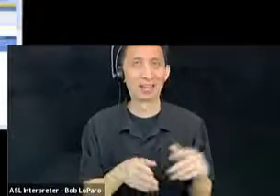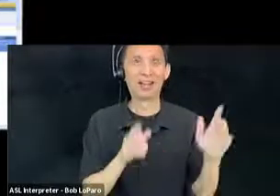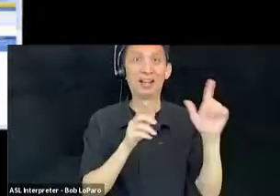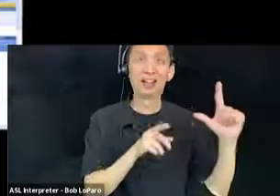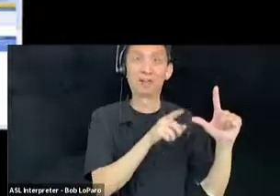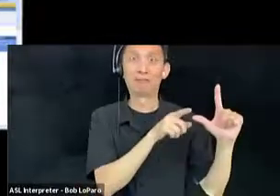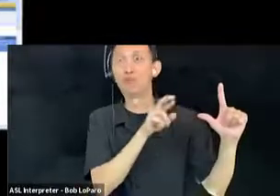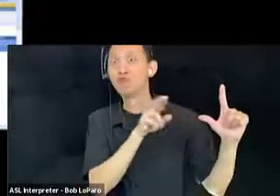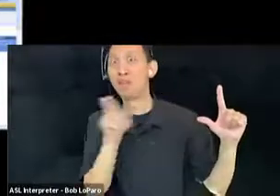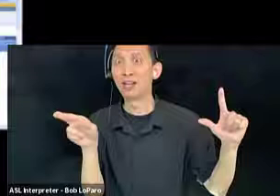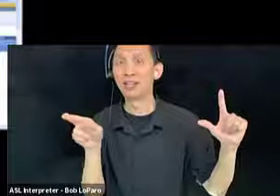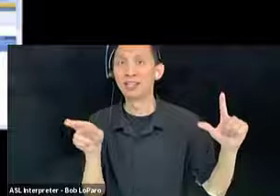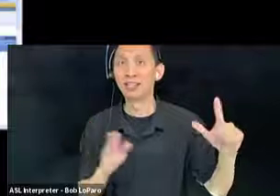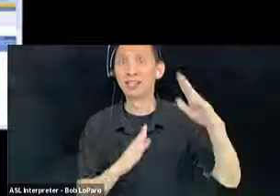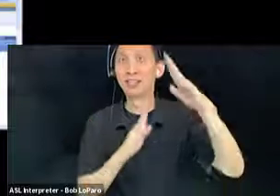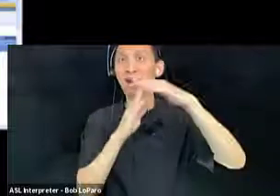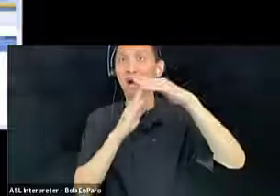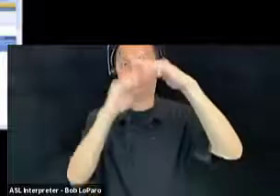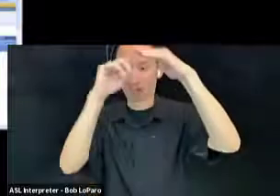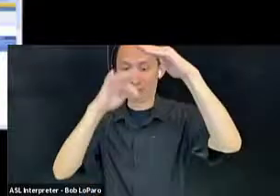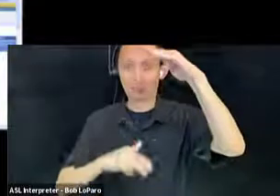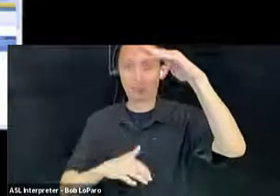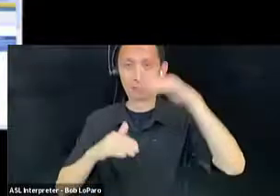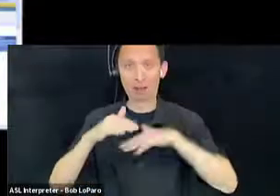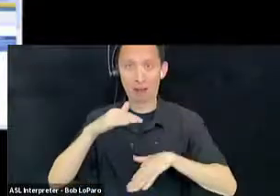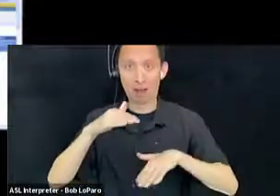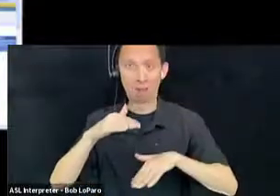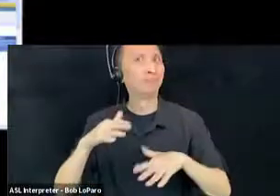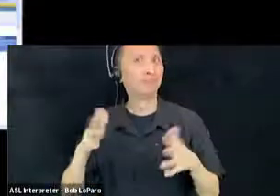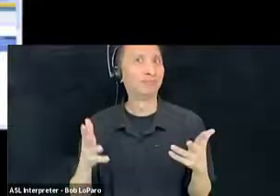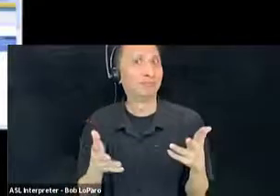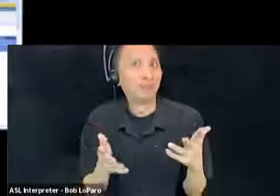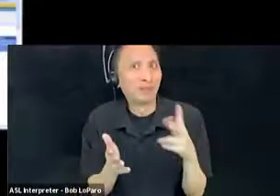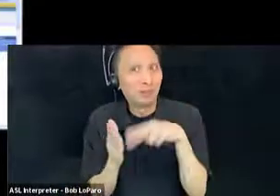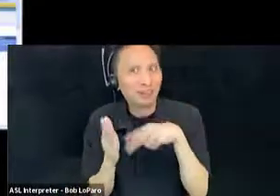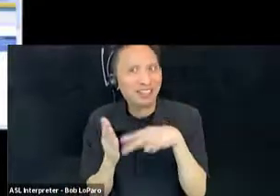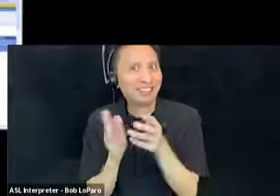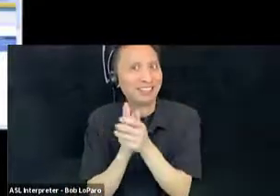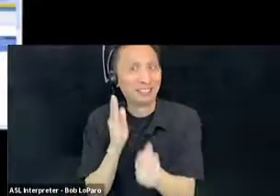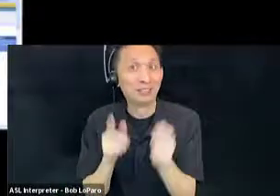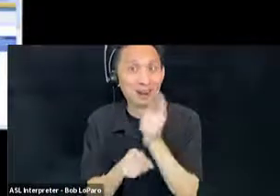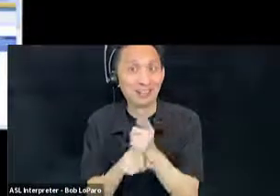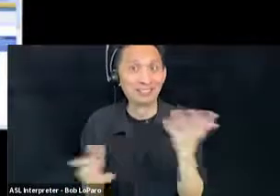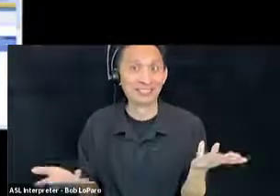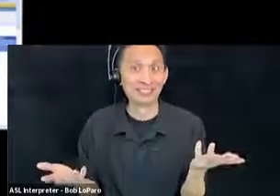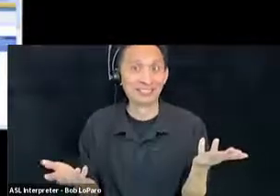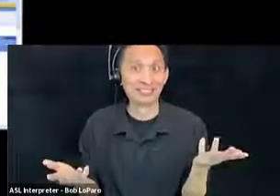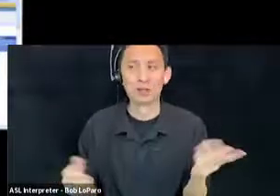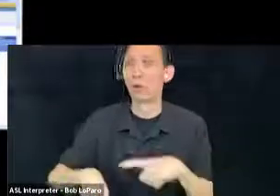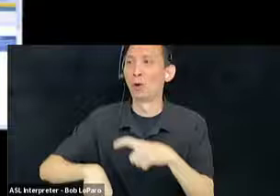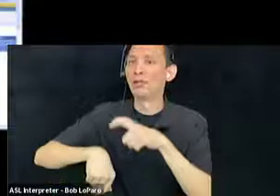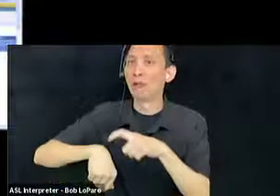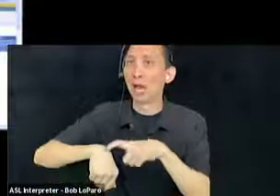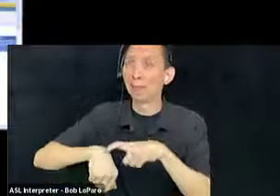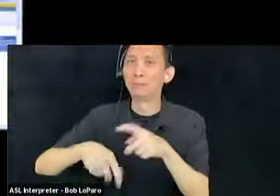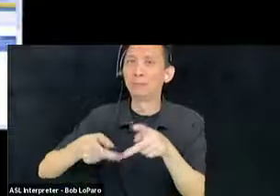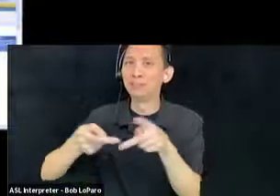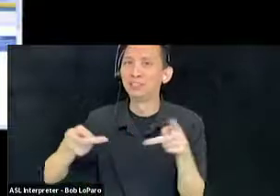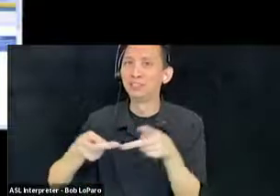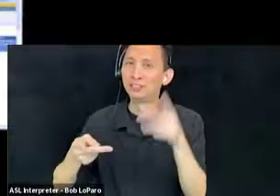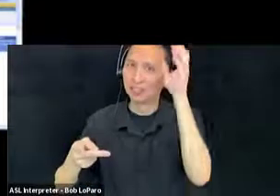reading skills. So super helpful. It's going to teach time and positional concepts. So before, after,